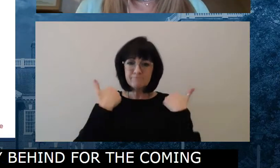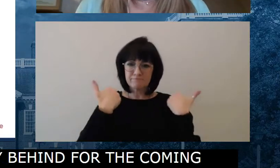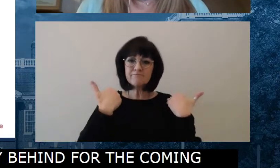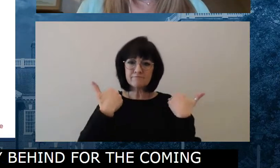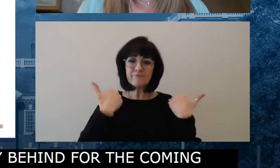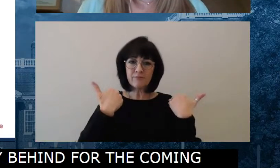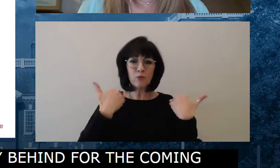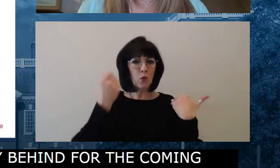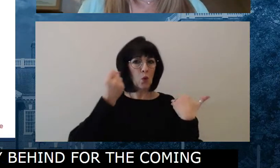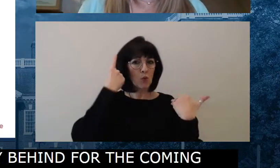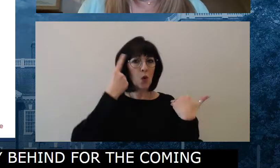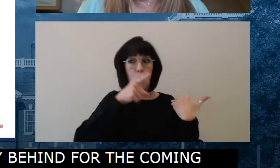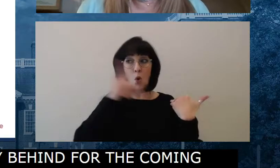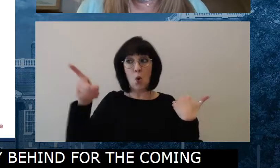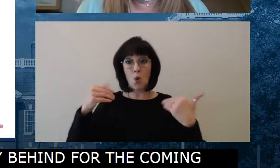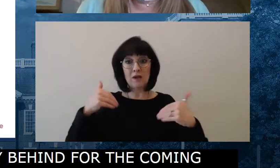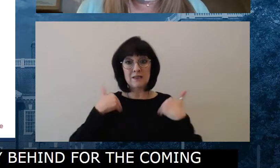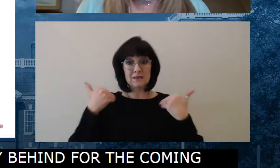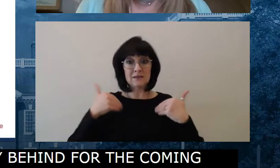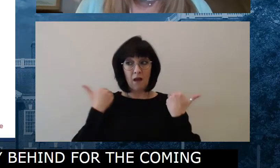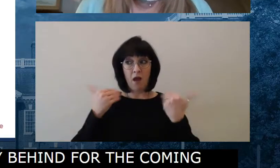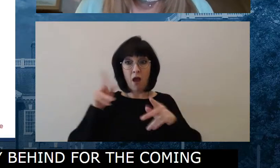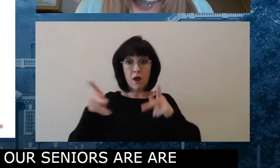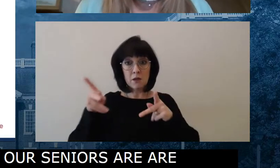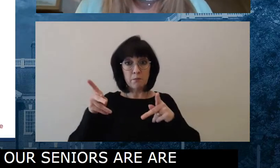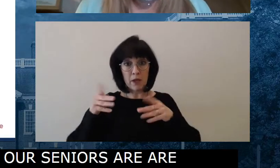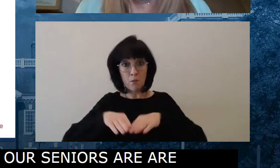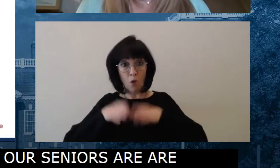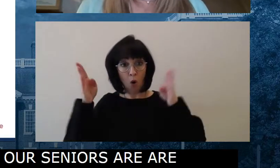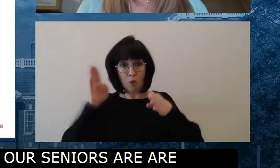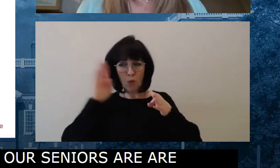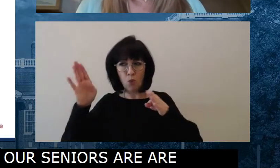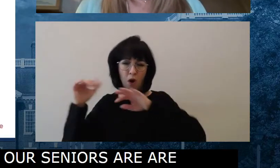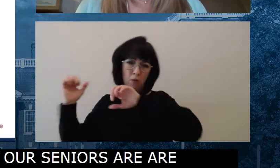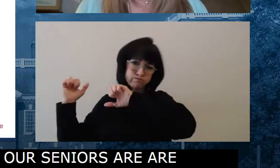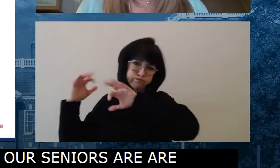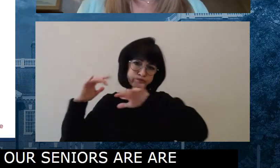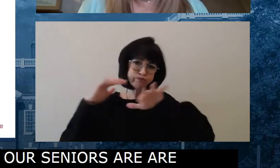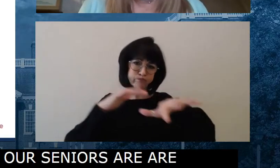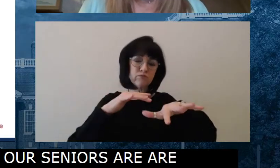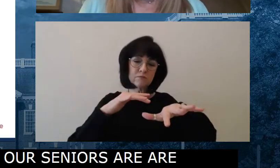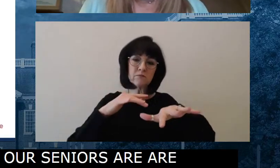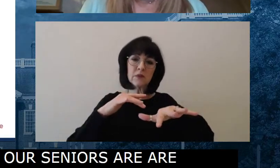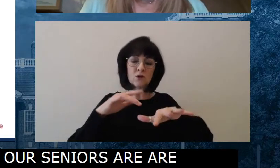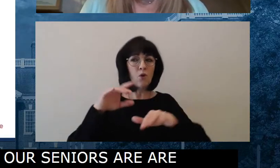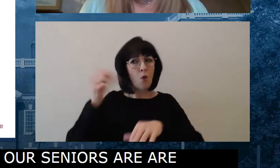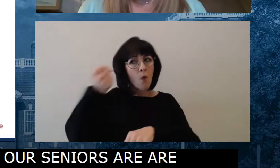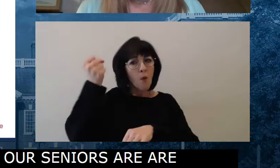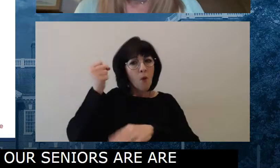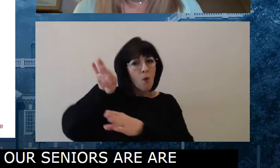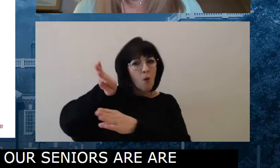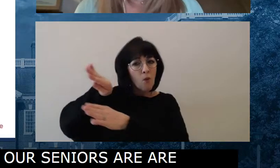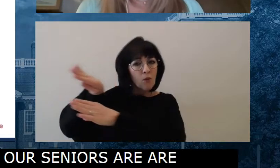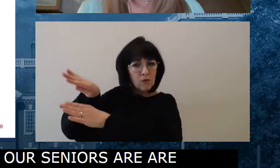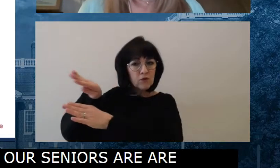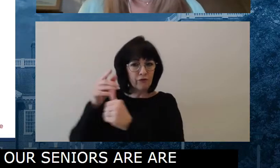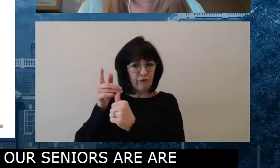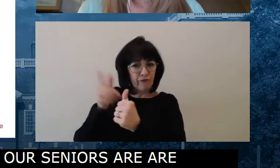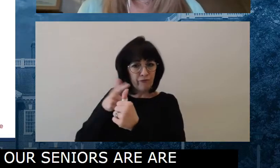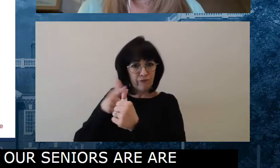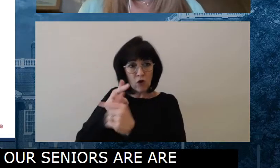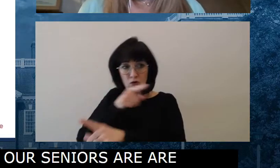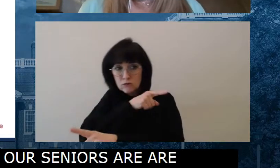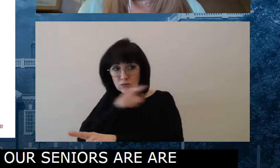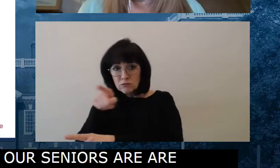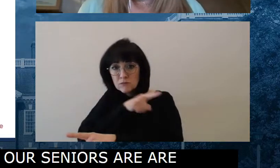significantly to get vaccinated. And we also are going to continue to